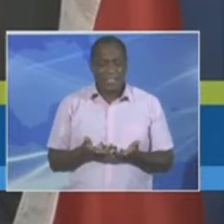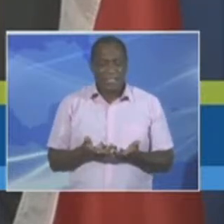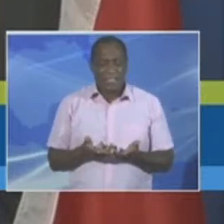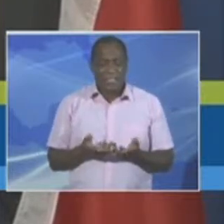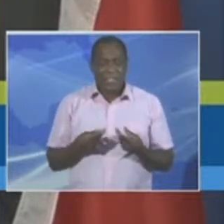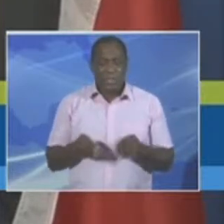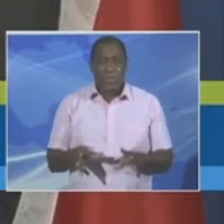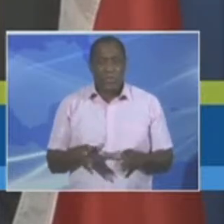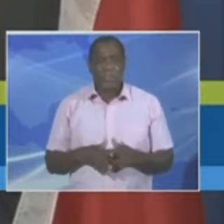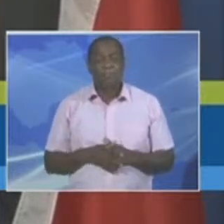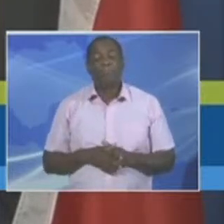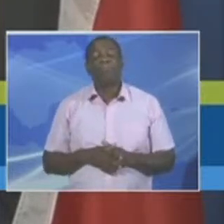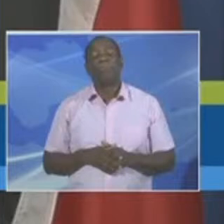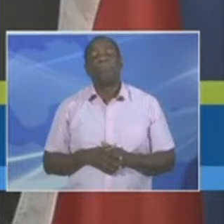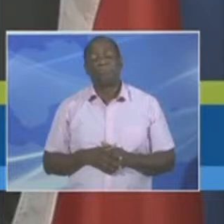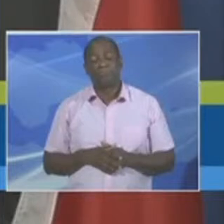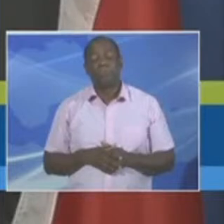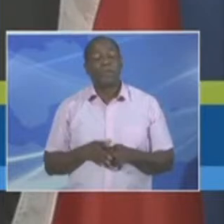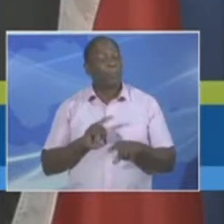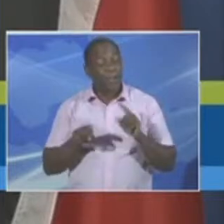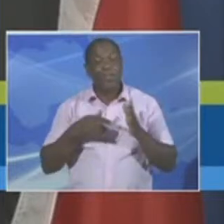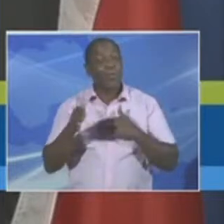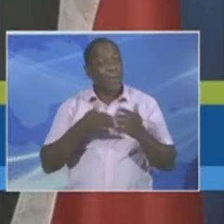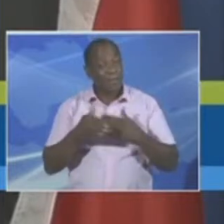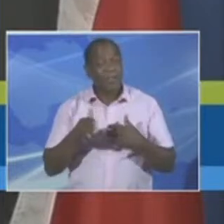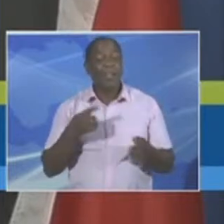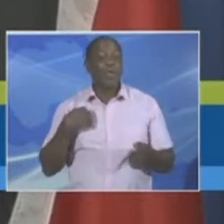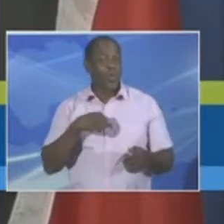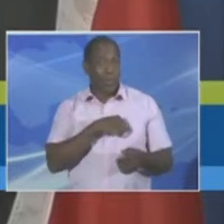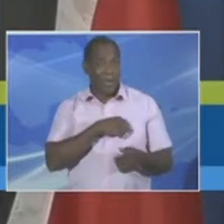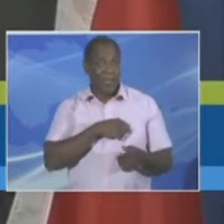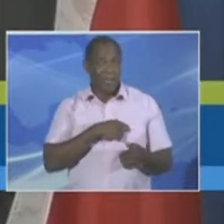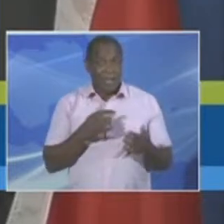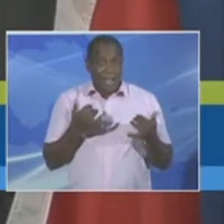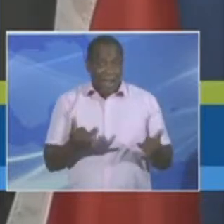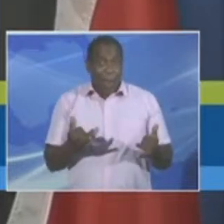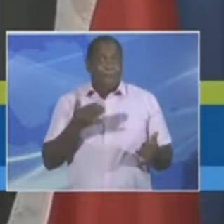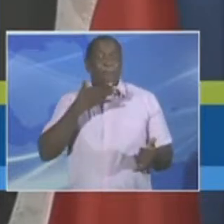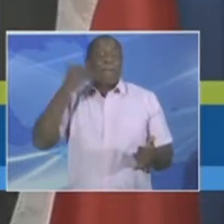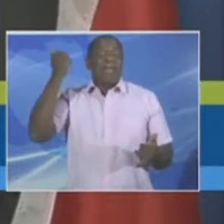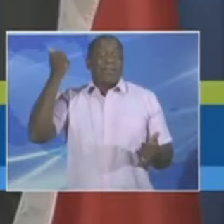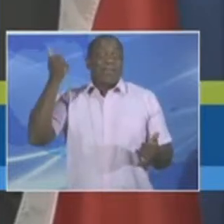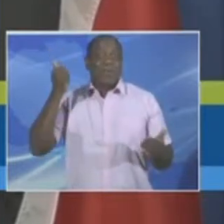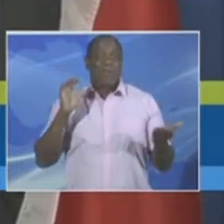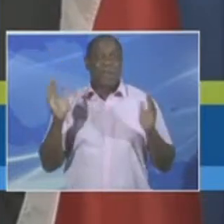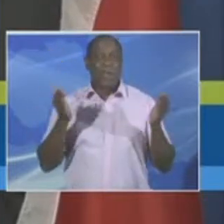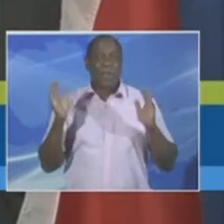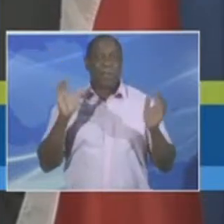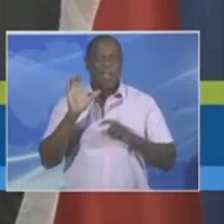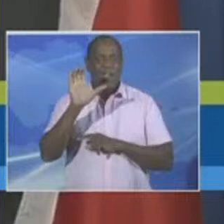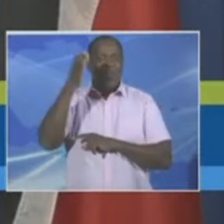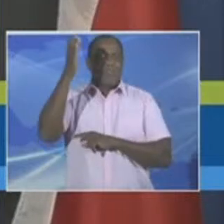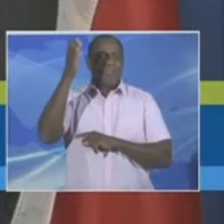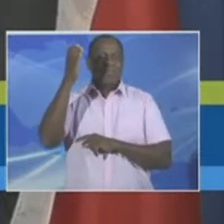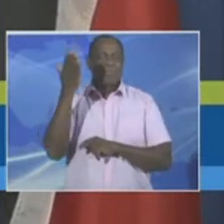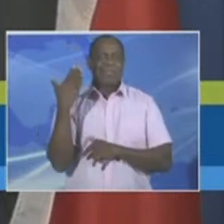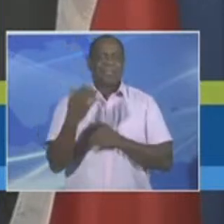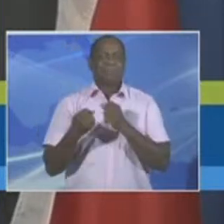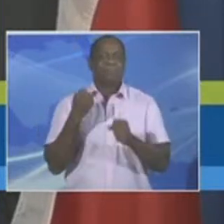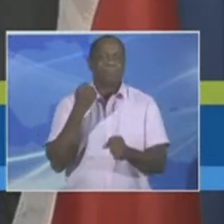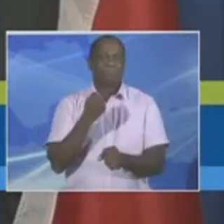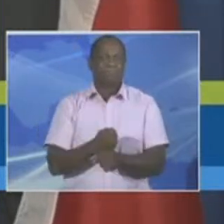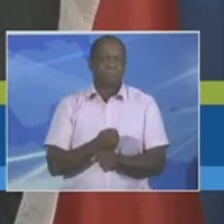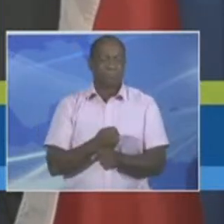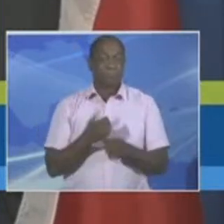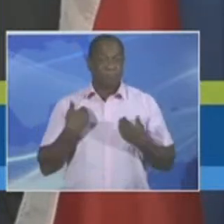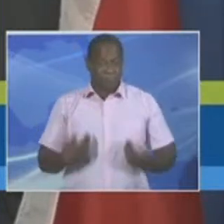much better place today than we were at Christmas last year. As Prime Minister of this